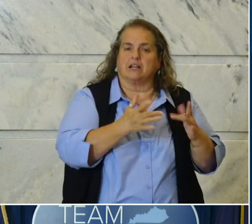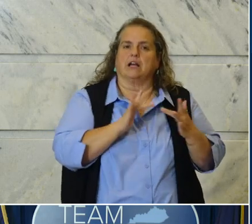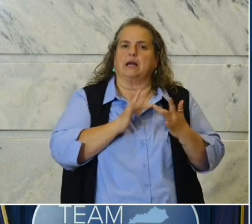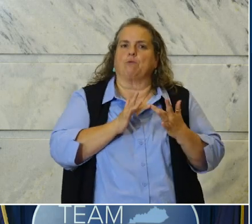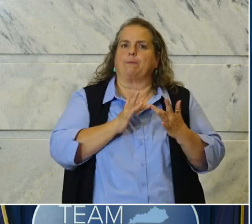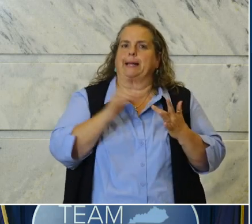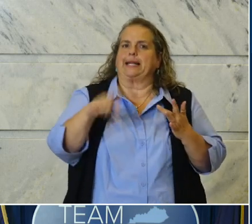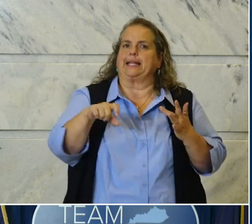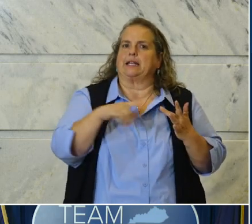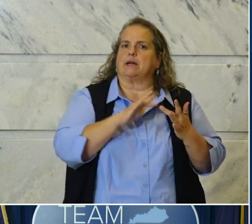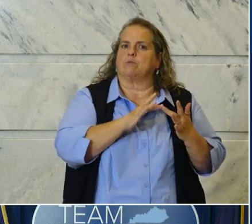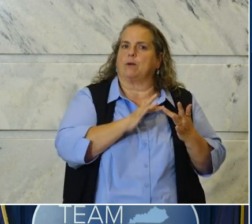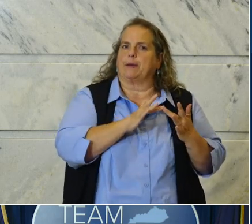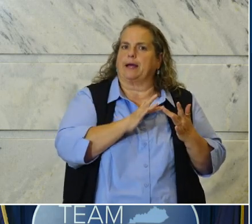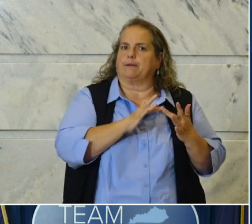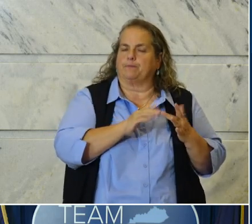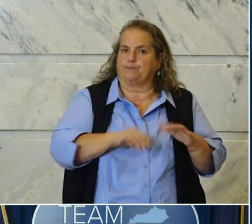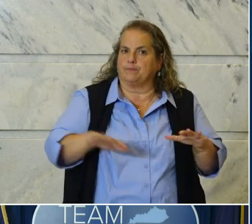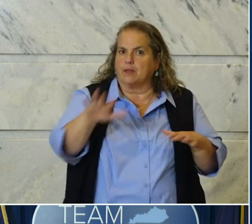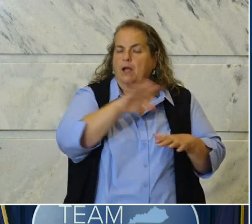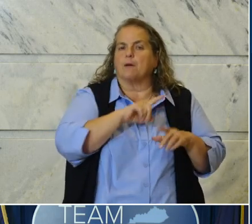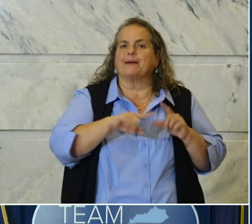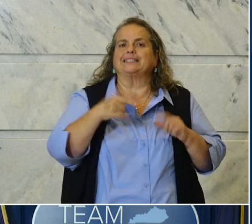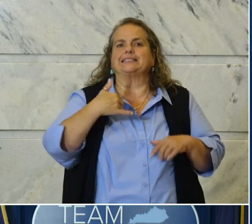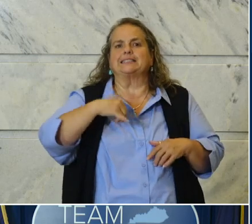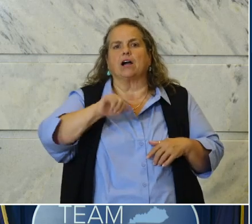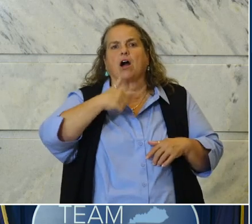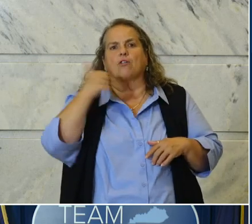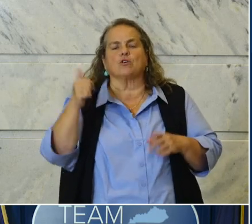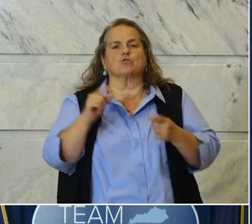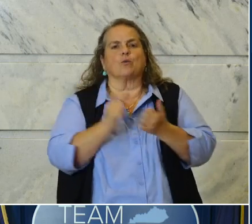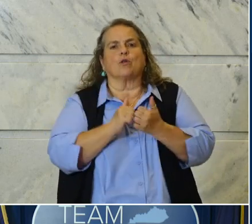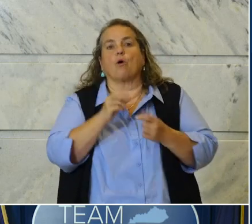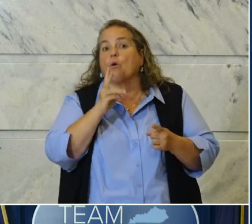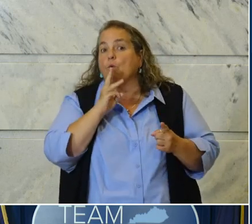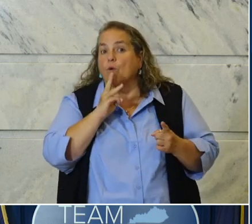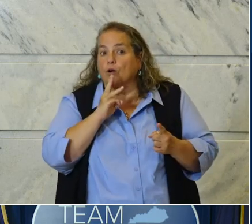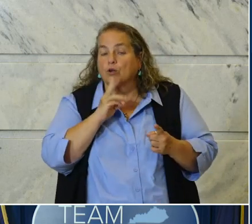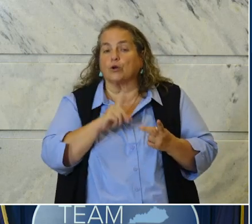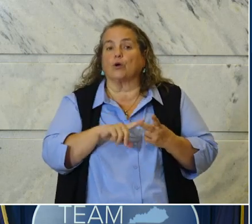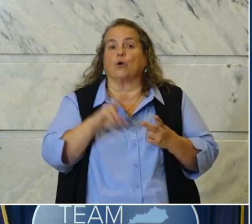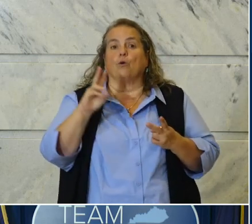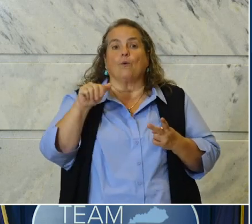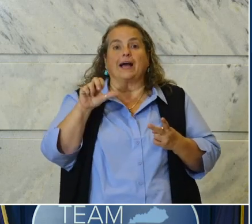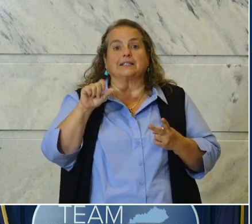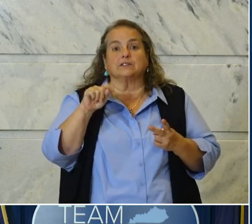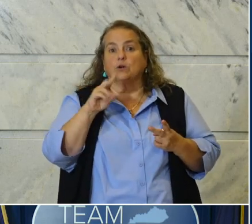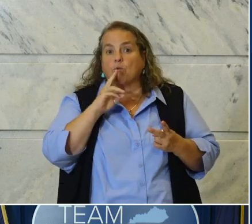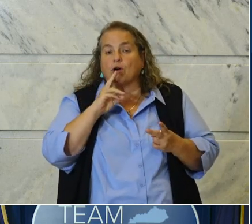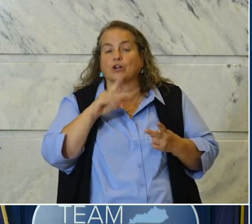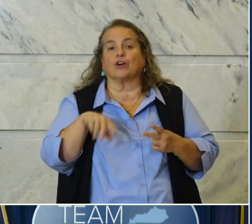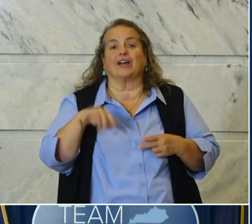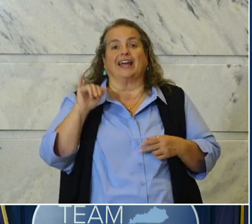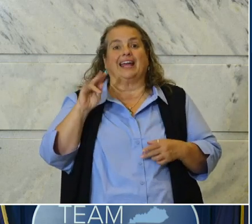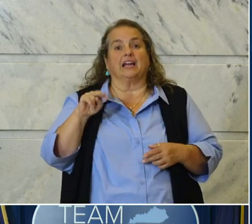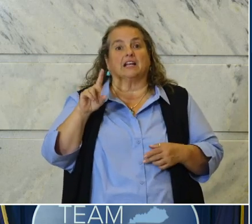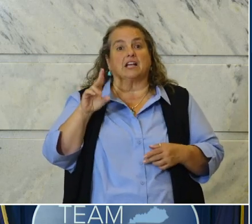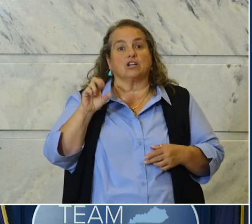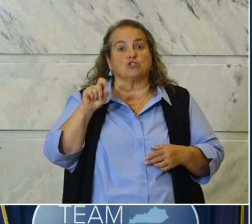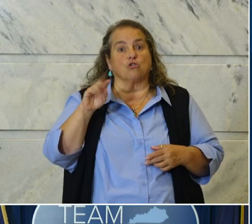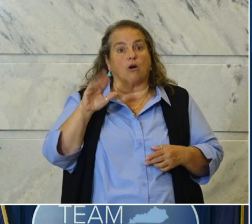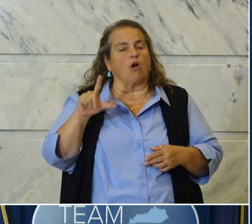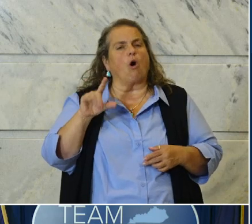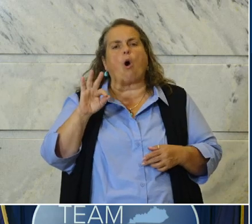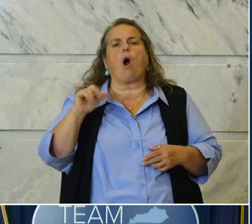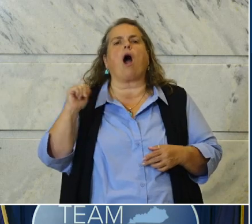future, but there are still needs when they come to water and wastewater. Those can be industrial or they can just be everybody's